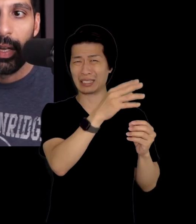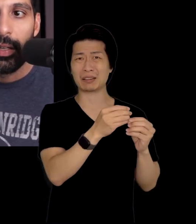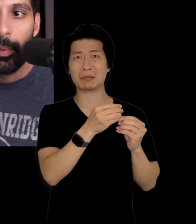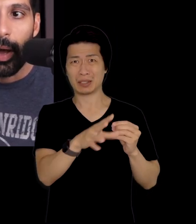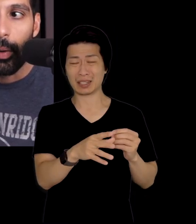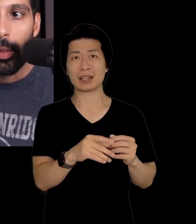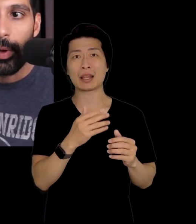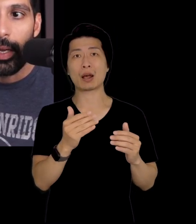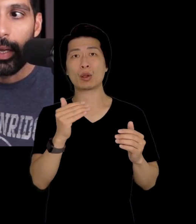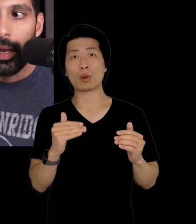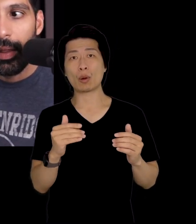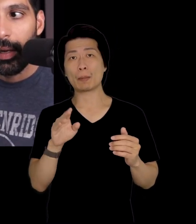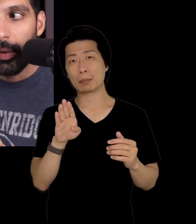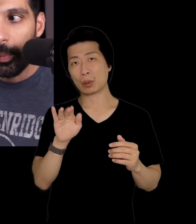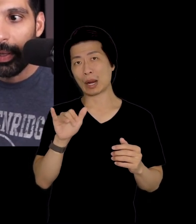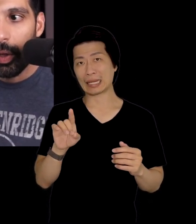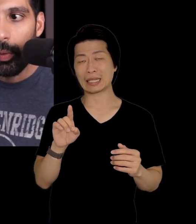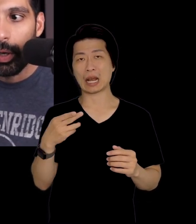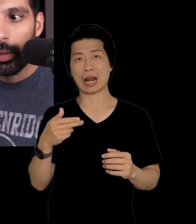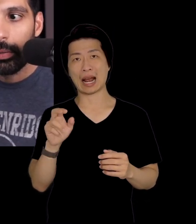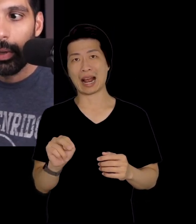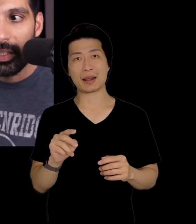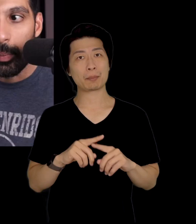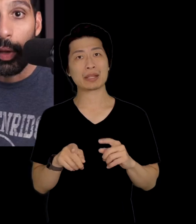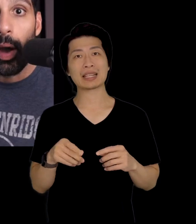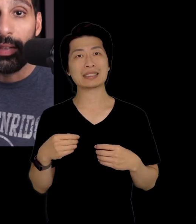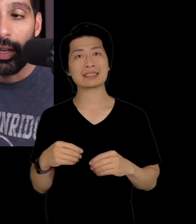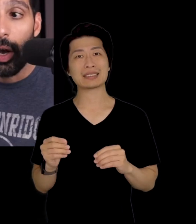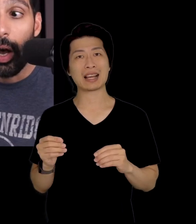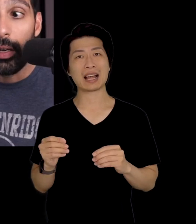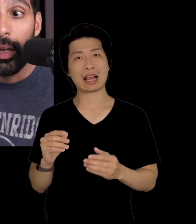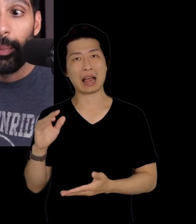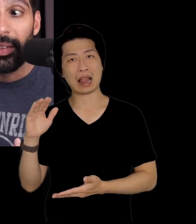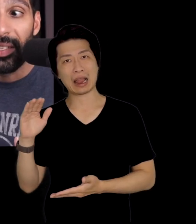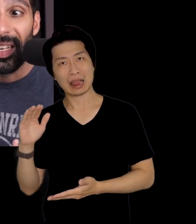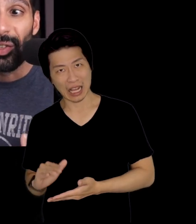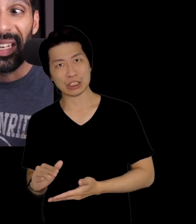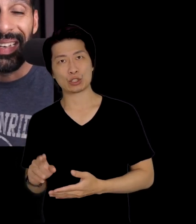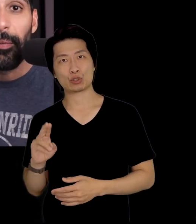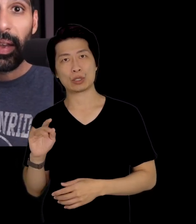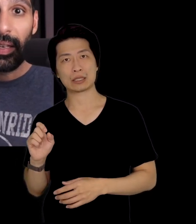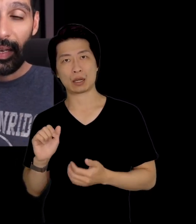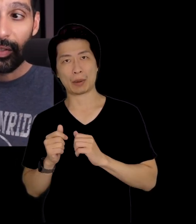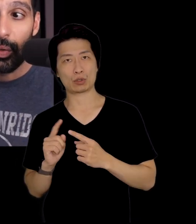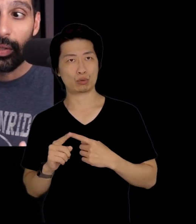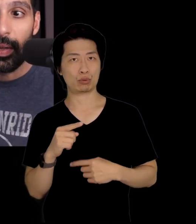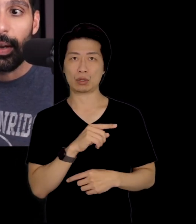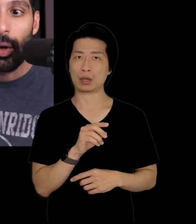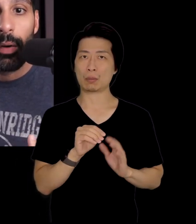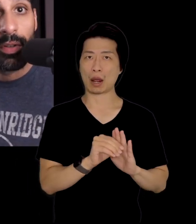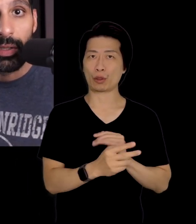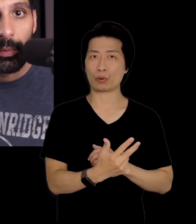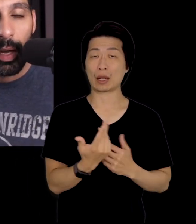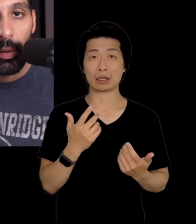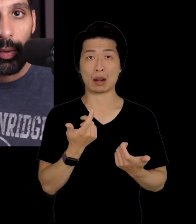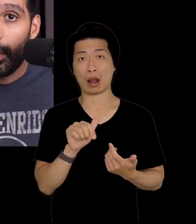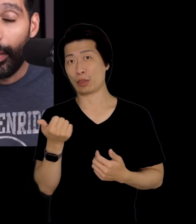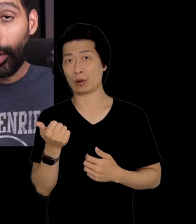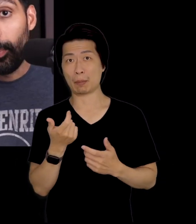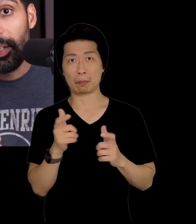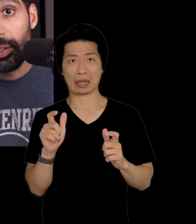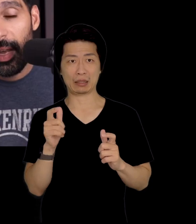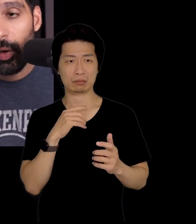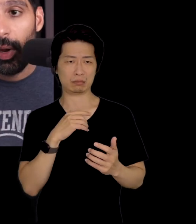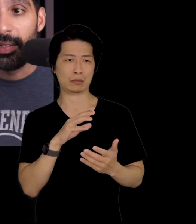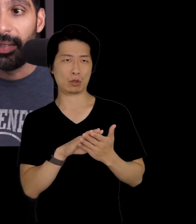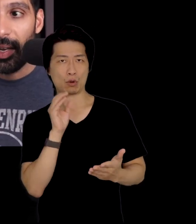expensive, the Model 3, and then a little bit lower is the BYD Han, but they sell significantly less units of that car versus the Model 3. And the other